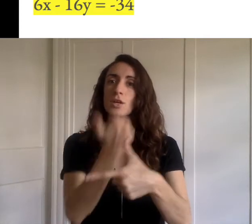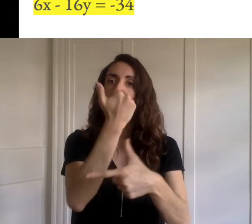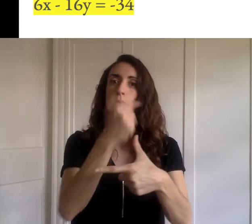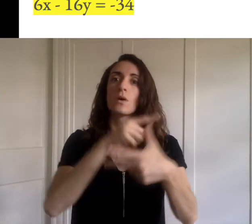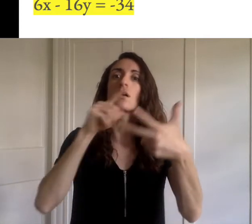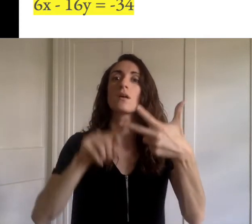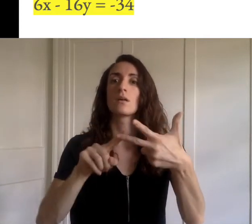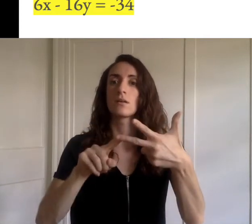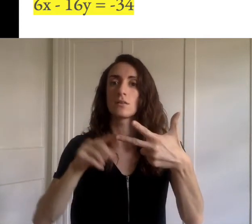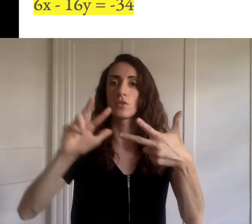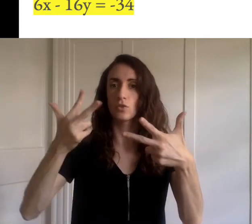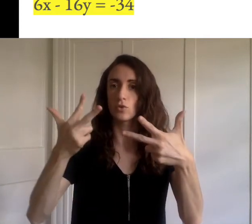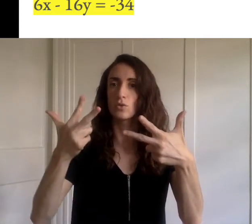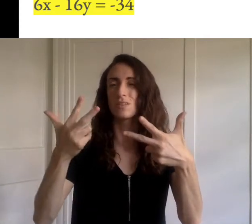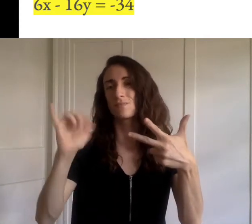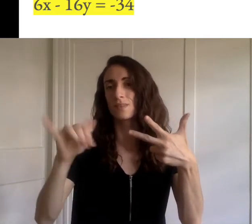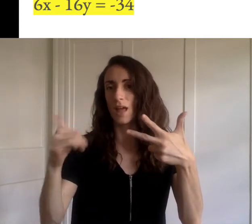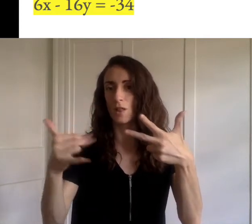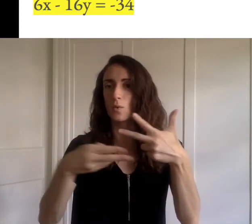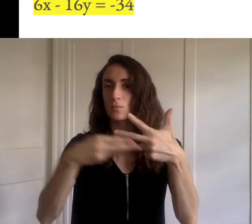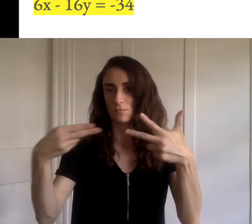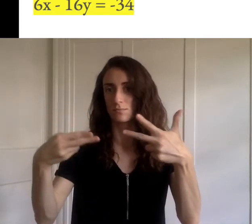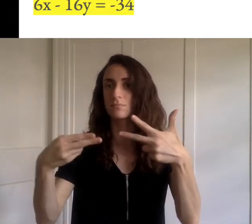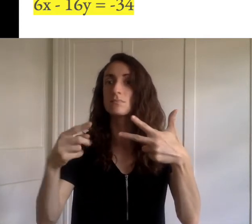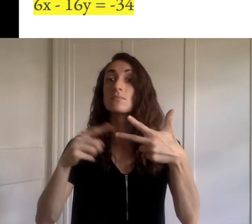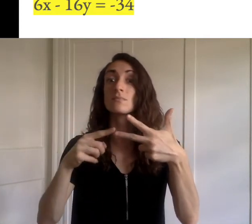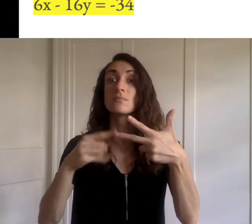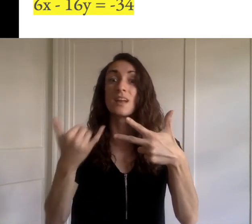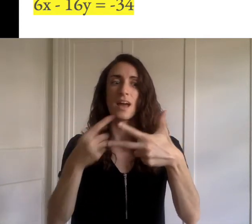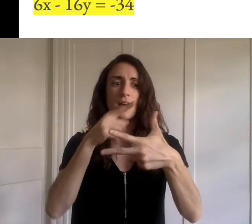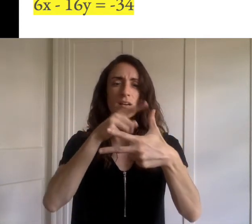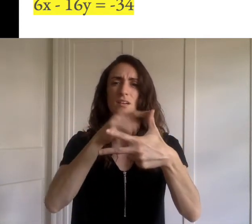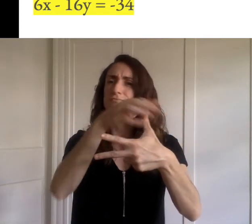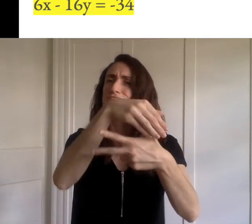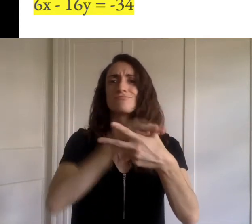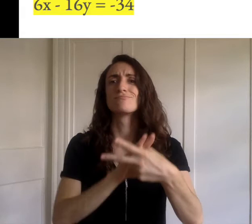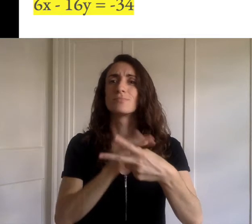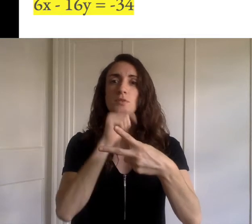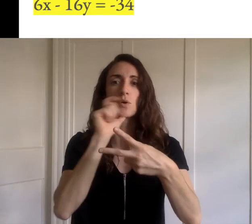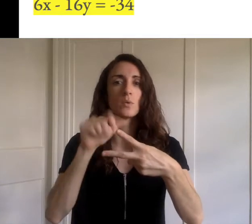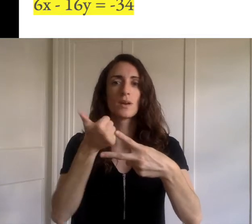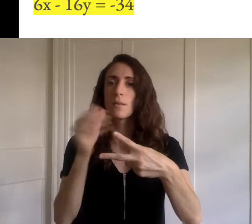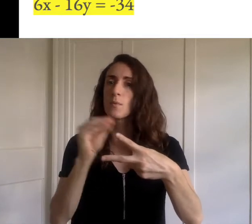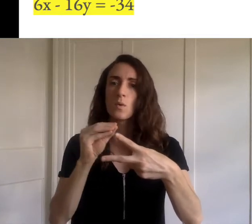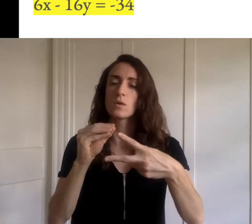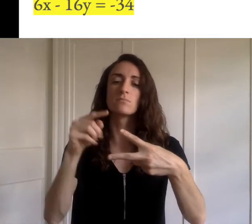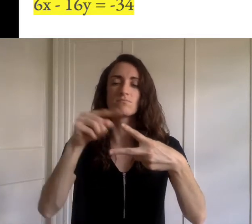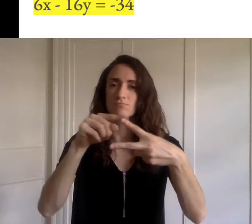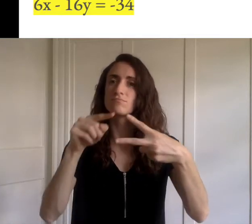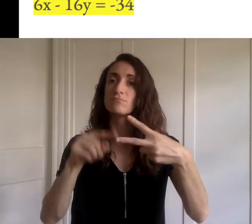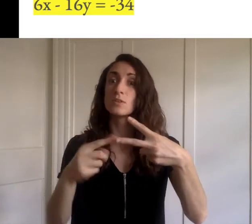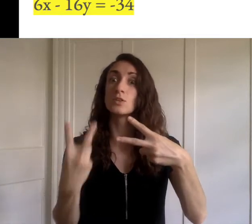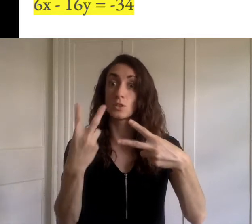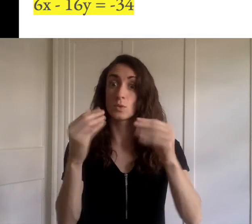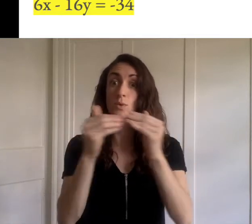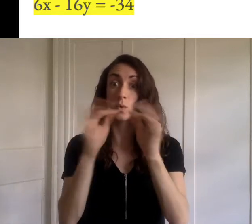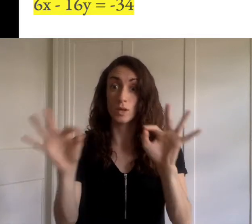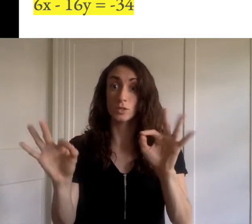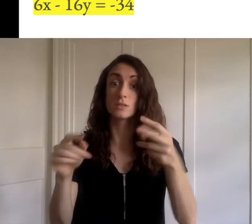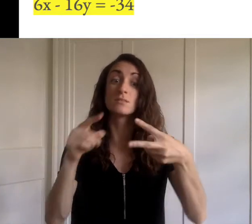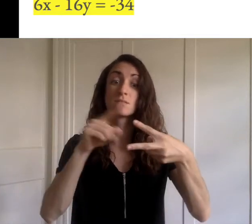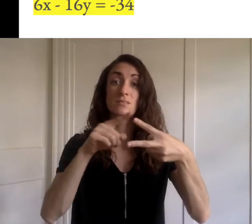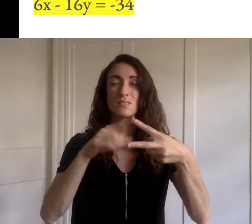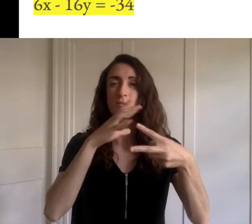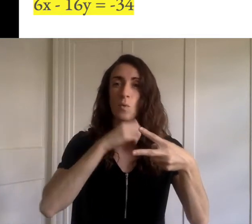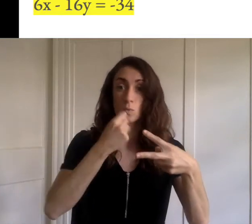equation that's highlighted here in yellow. So now we can do away with this first equation. We don't need it anymore. It's redundant. We've got two new equations,